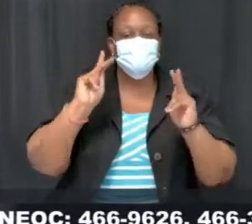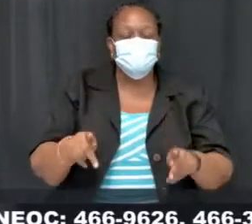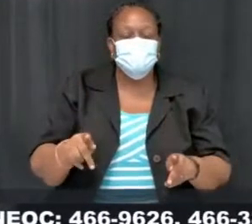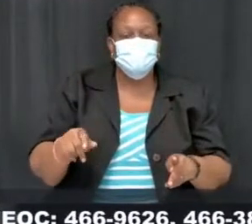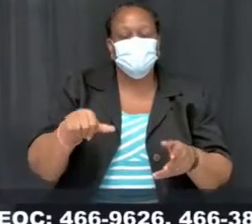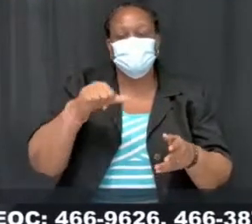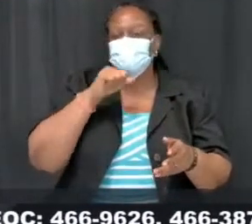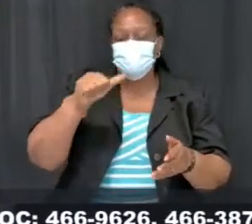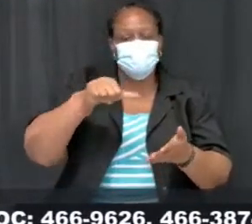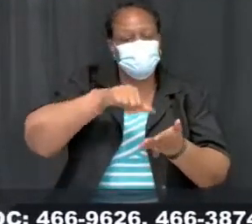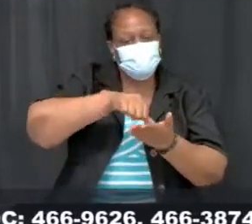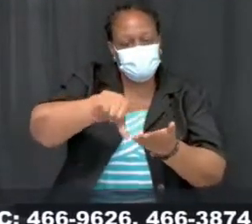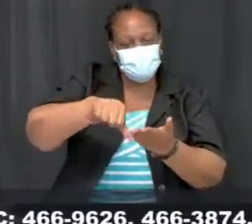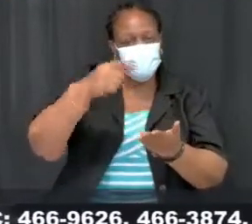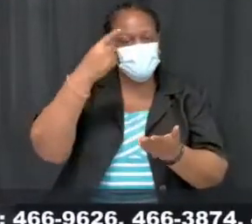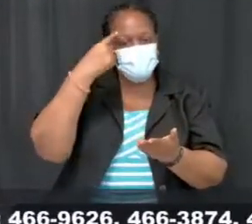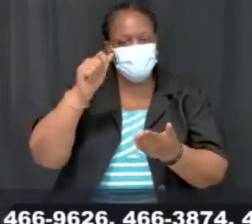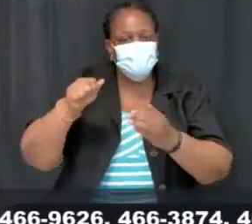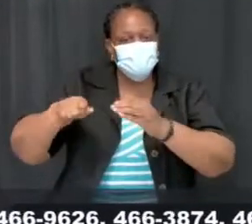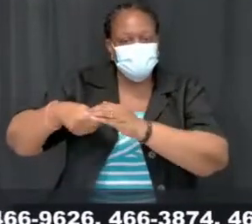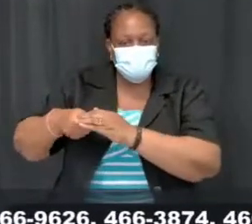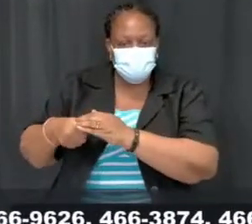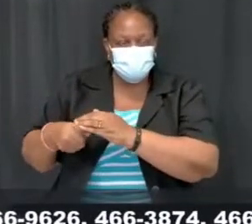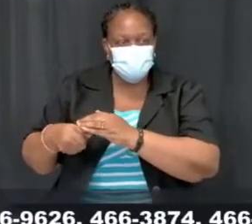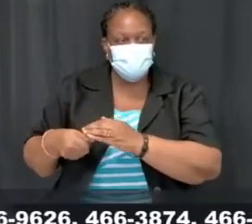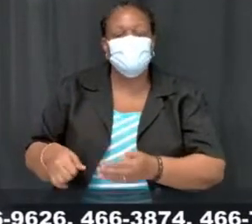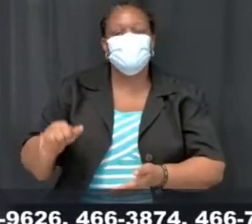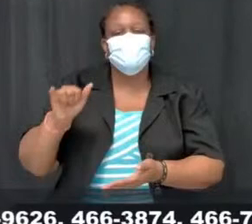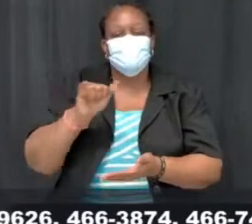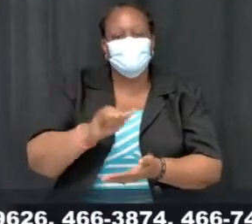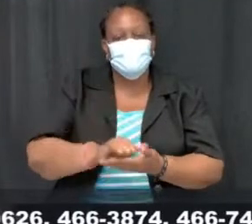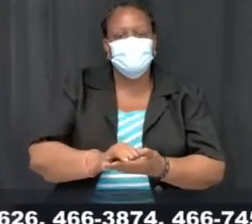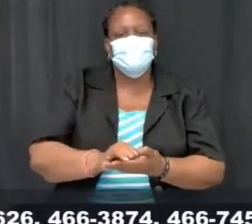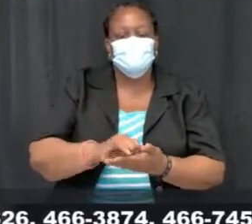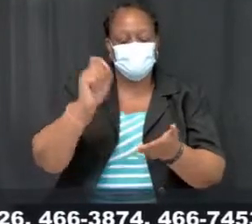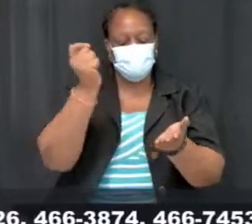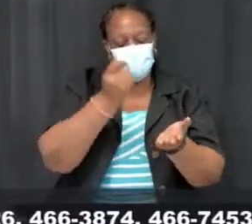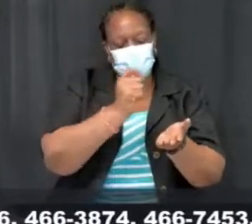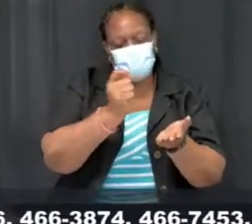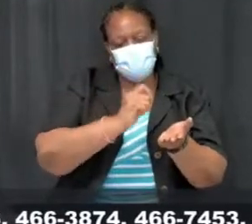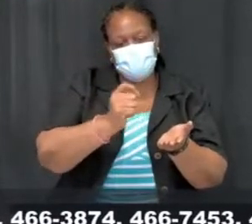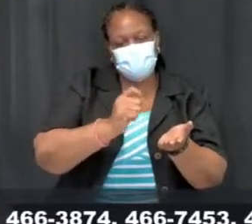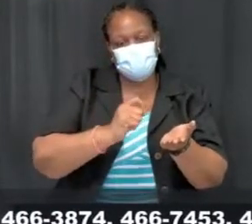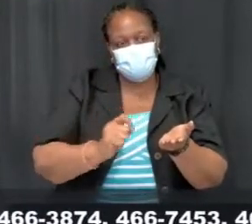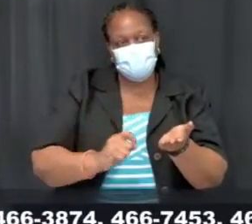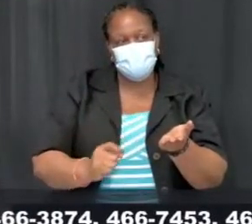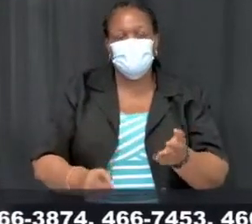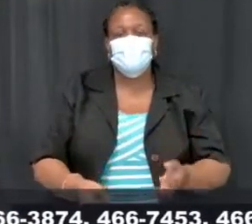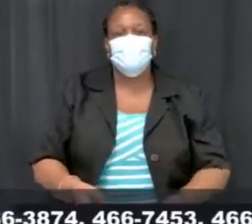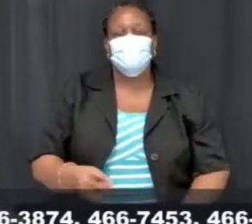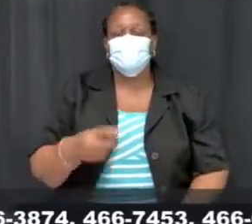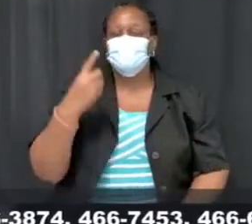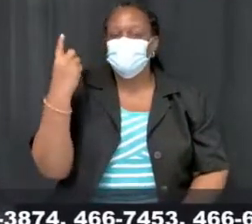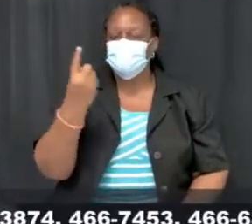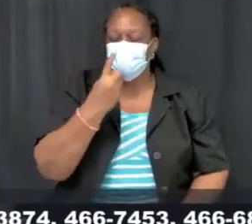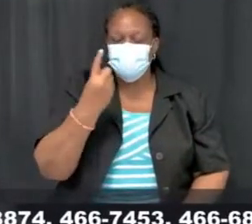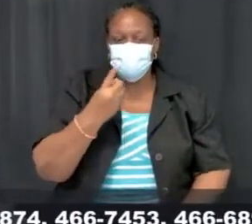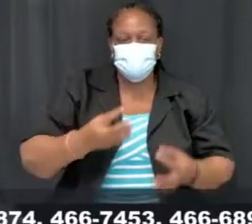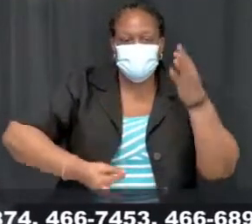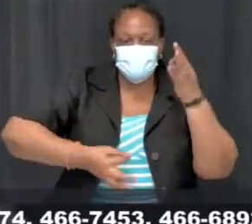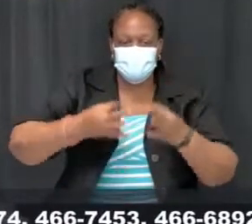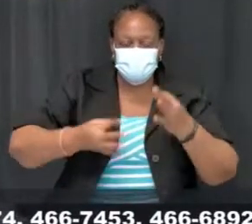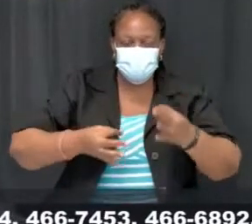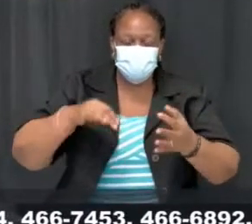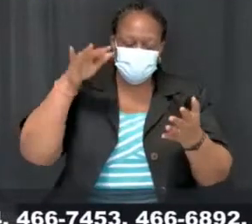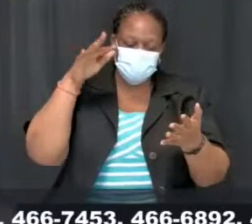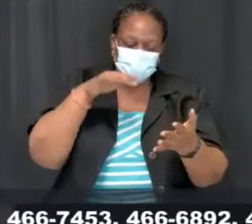This particular service that is being provided by the government of St. Kitts and Nevis has criteria to